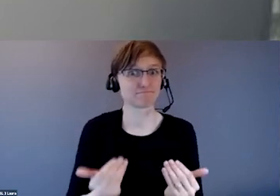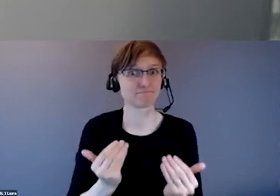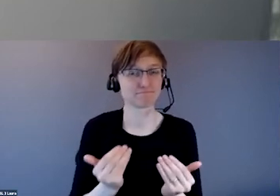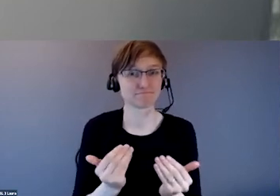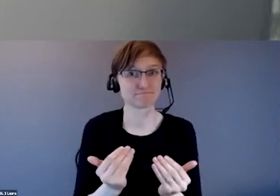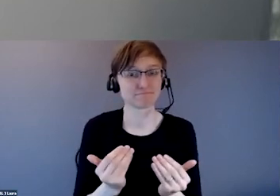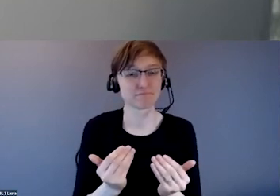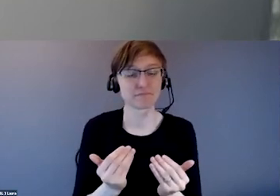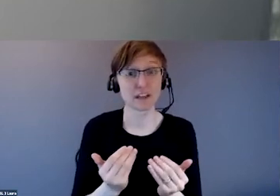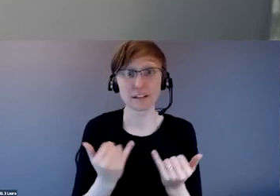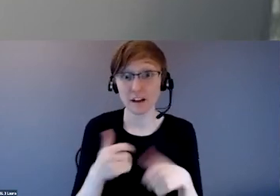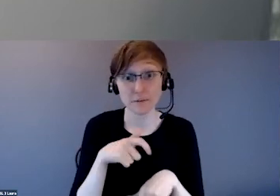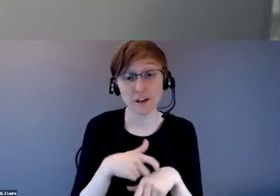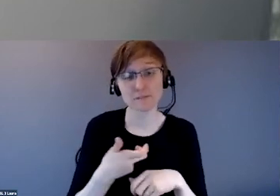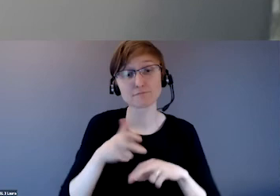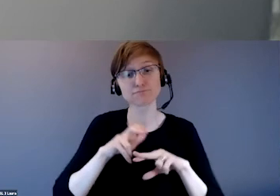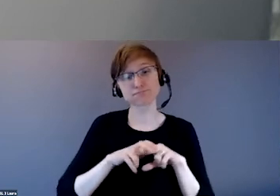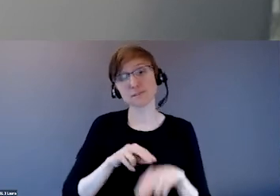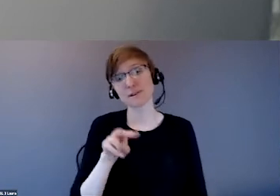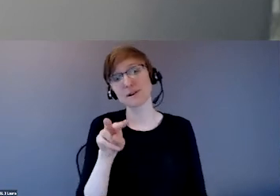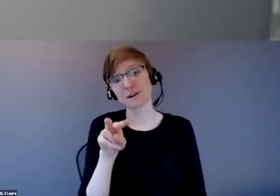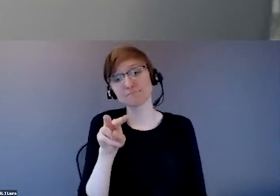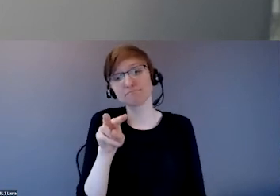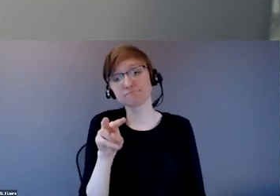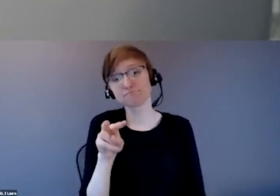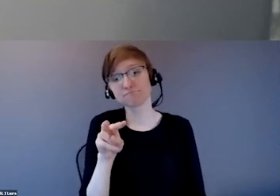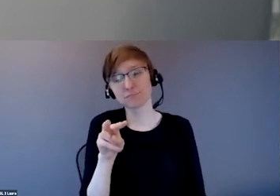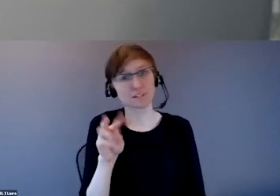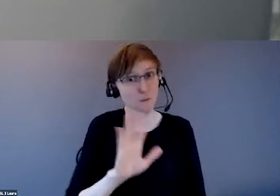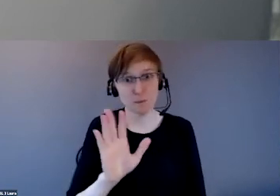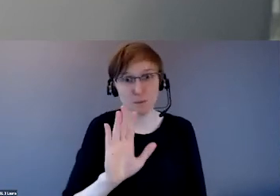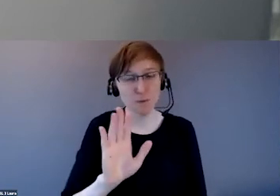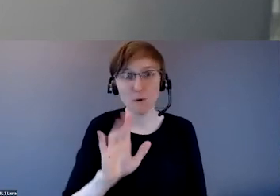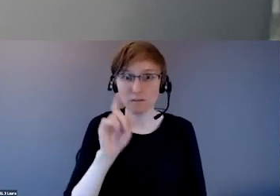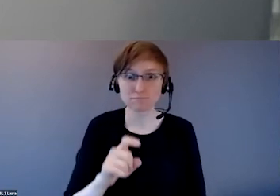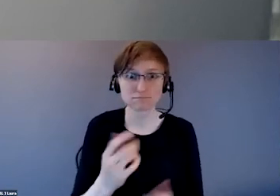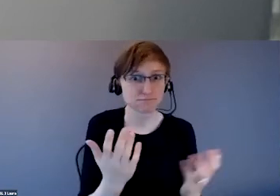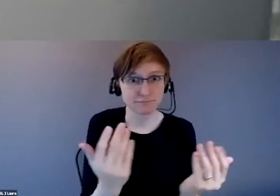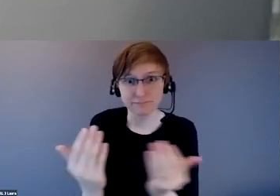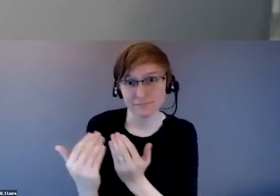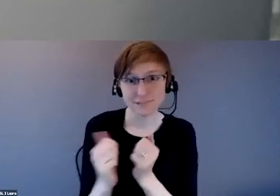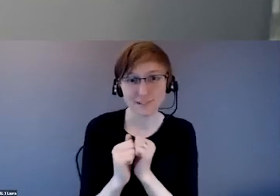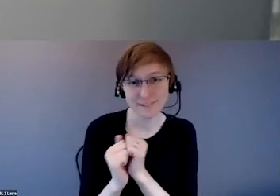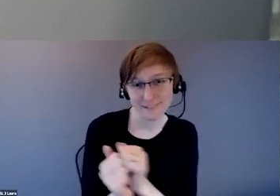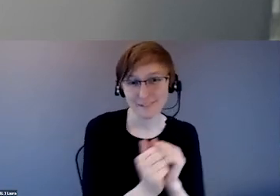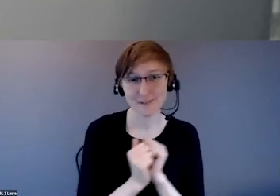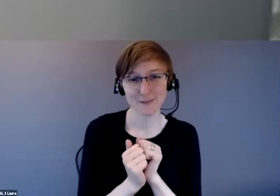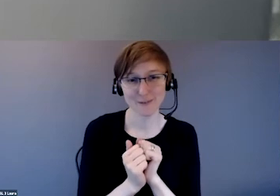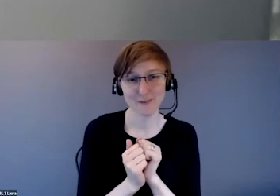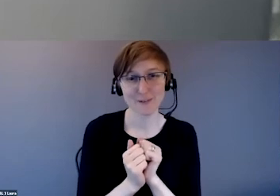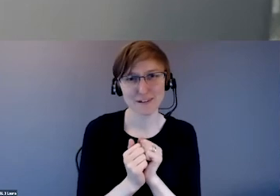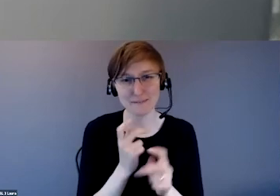sit back and relax. This is an opportunity for us to work together and figure out how we're going